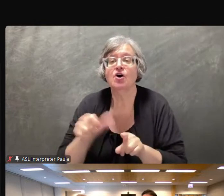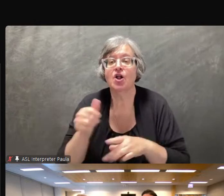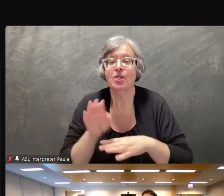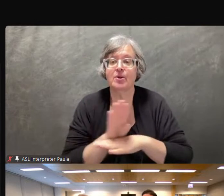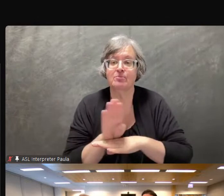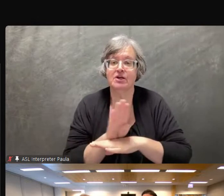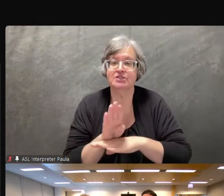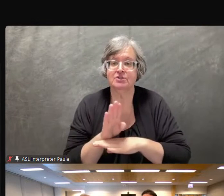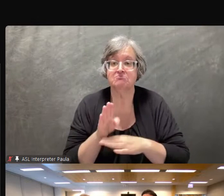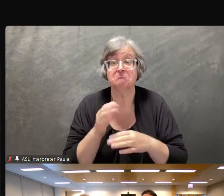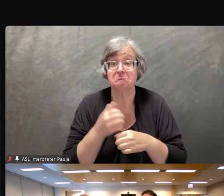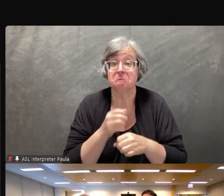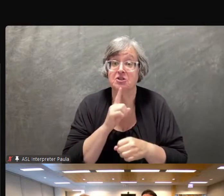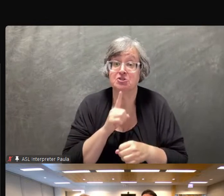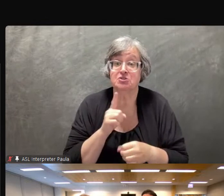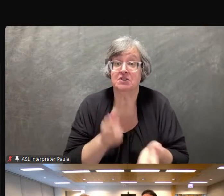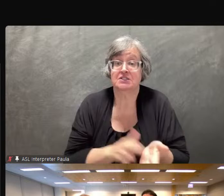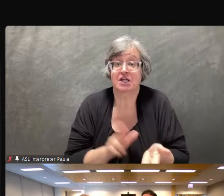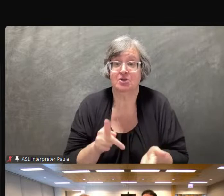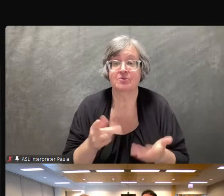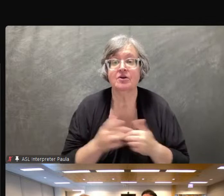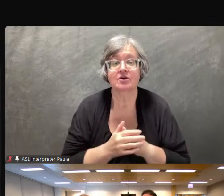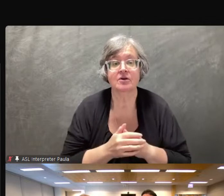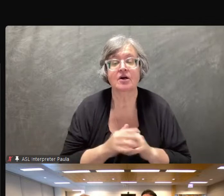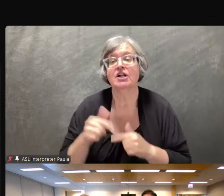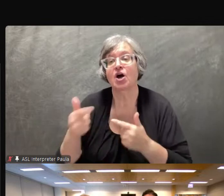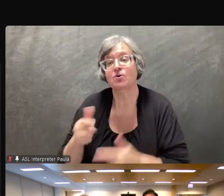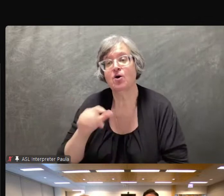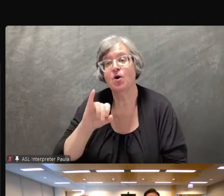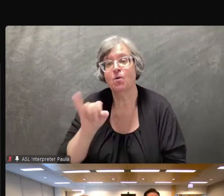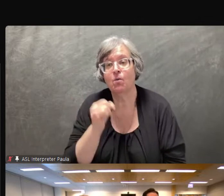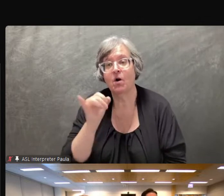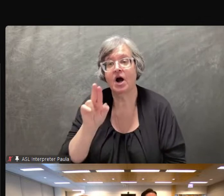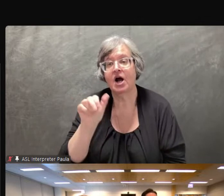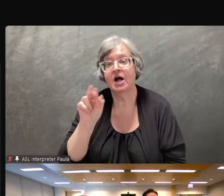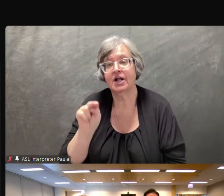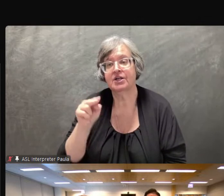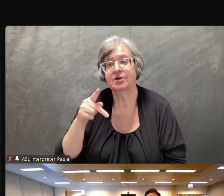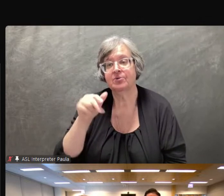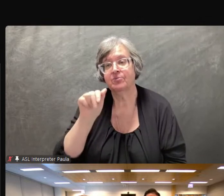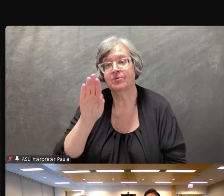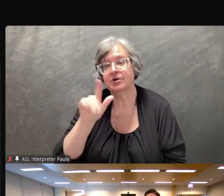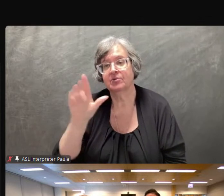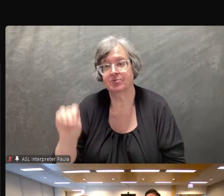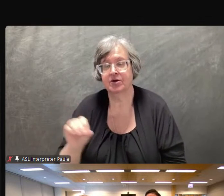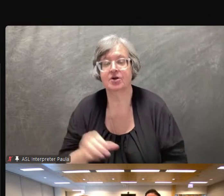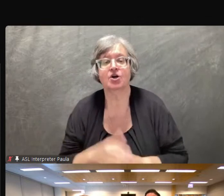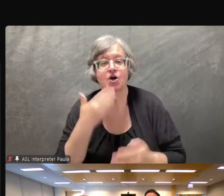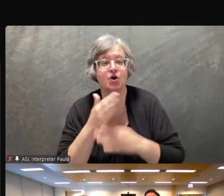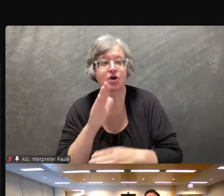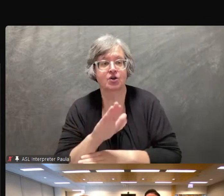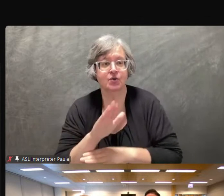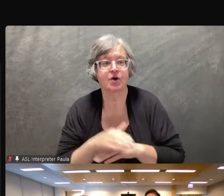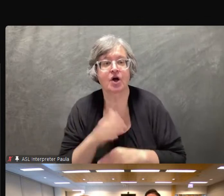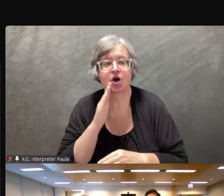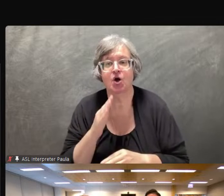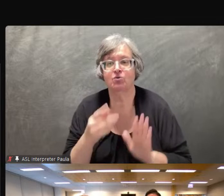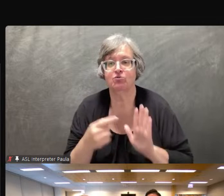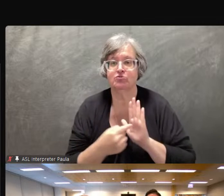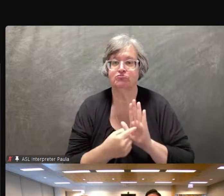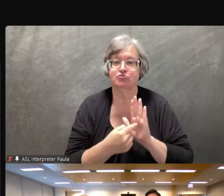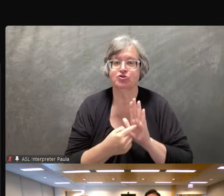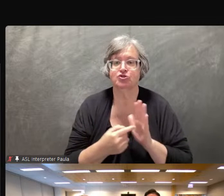should be looking to sign up for. That I'll turn it over to Juan Pablo. Thanks, Bill. Good afternoon, directors. I'll be providing you an update